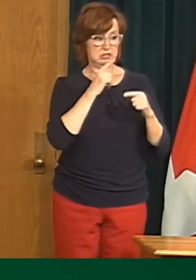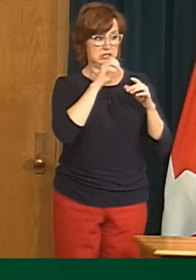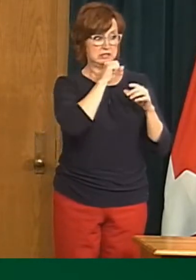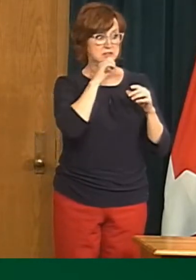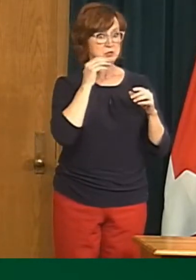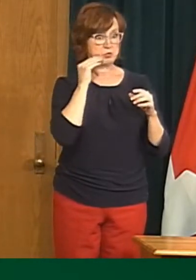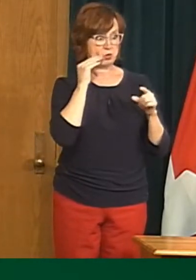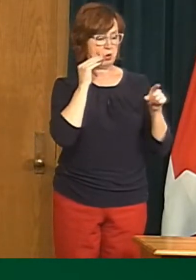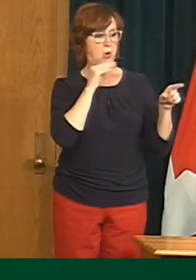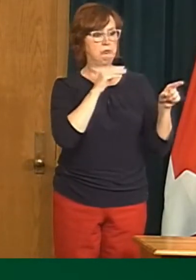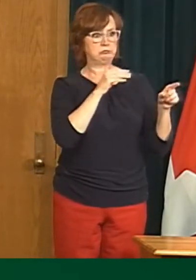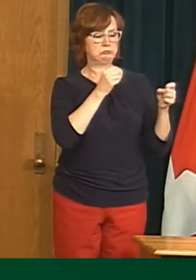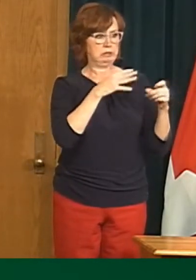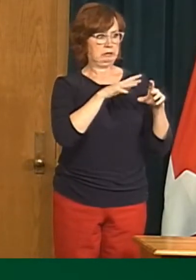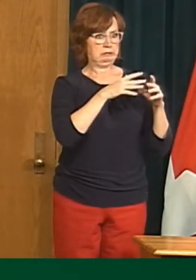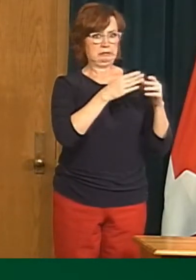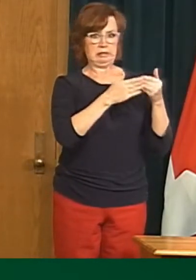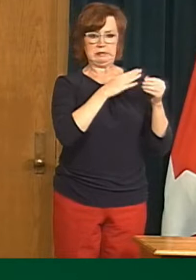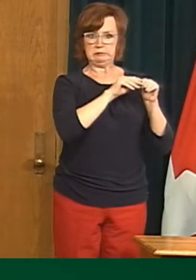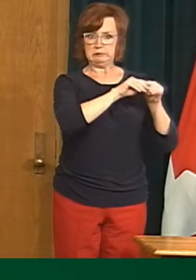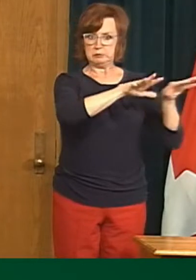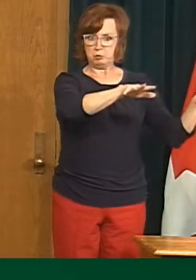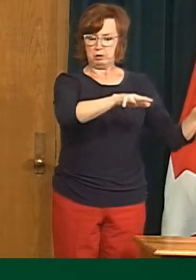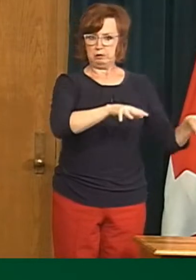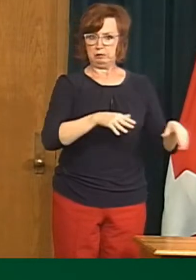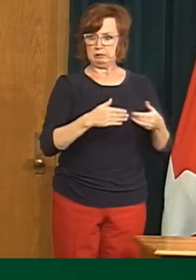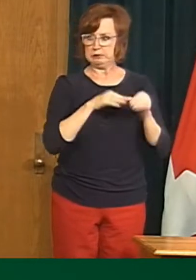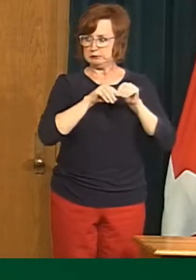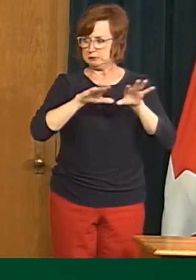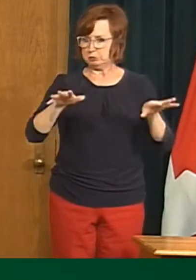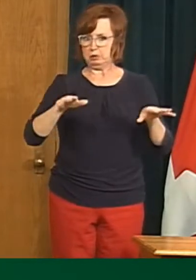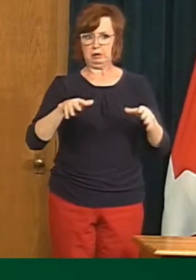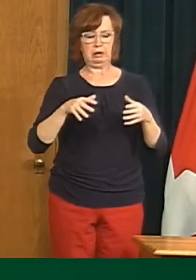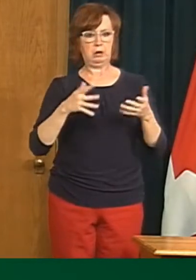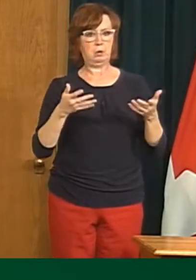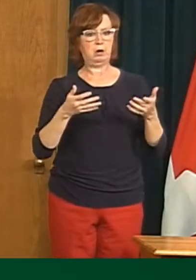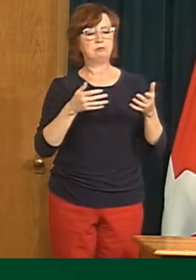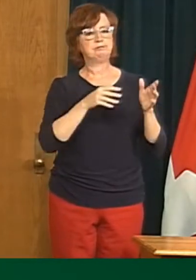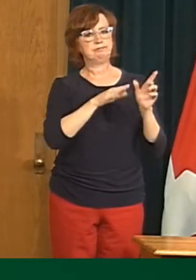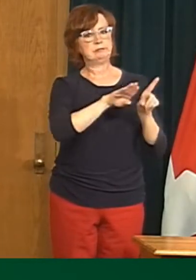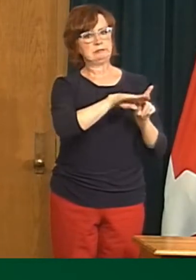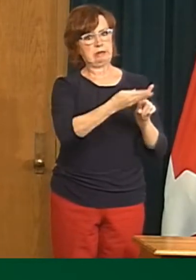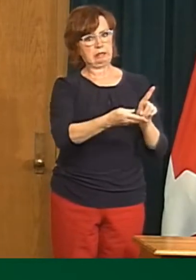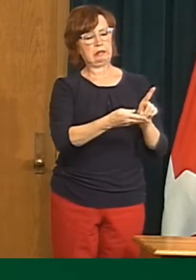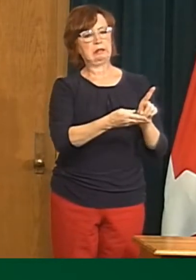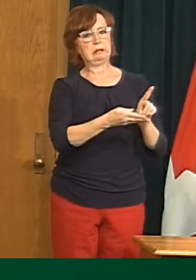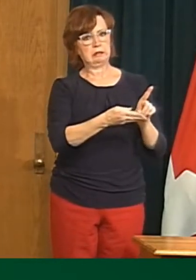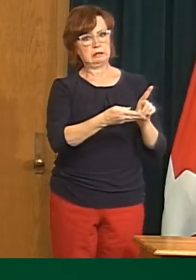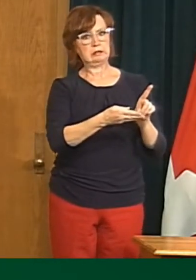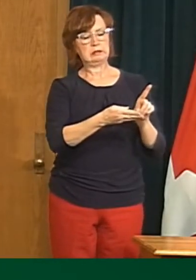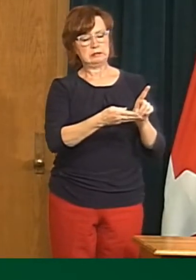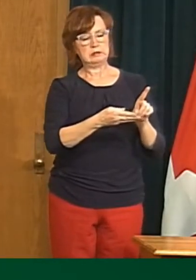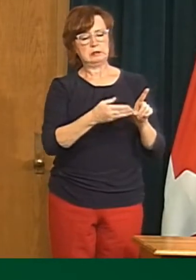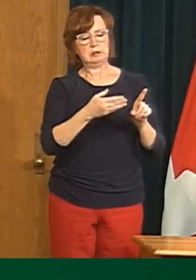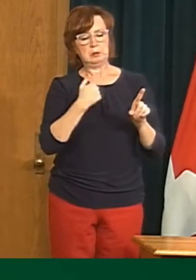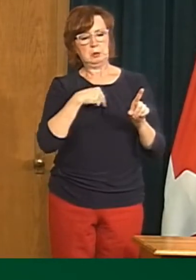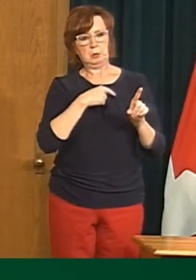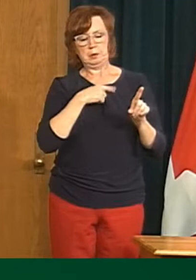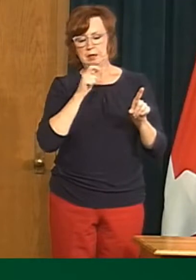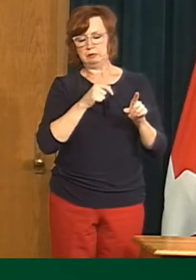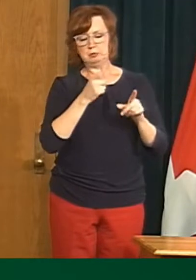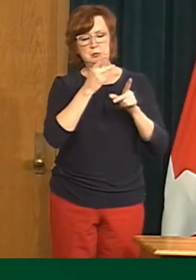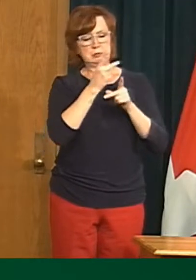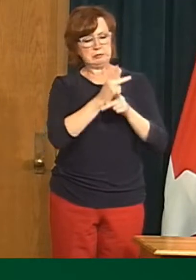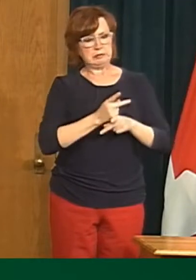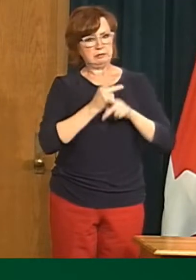patients in hospitals and seniors in long-term care facilities would like visitors. So with that, I would just ask Scott to